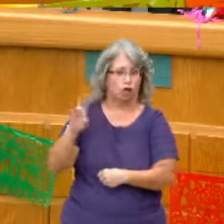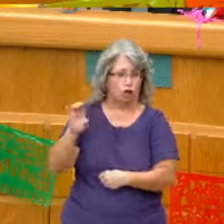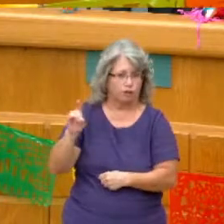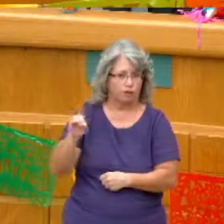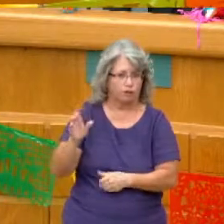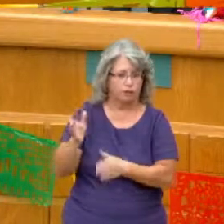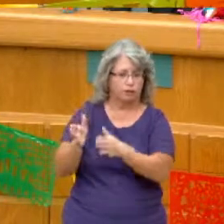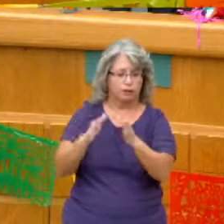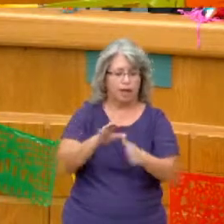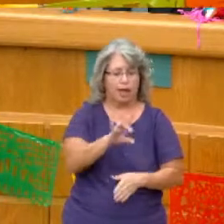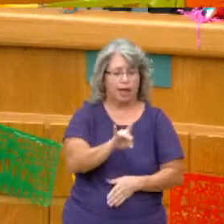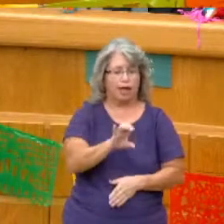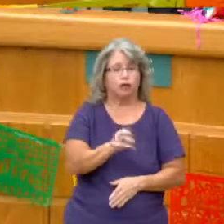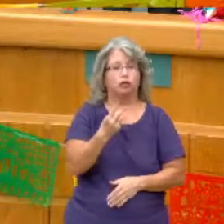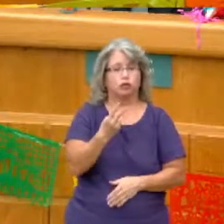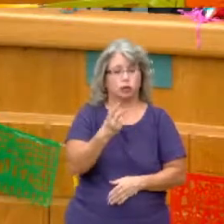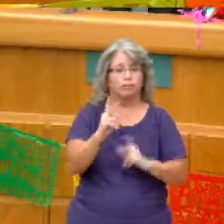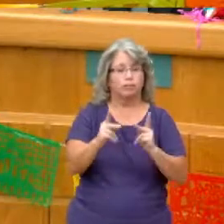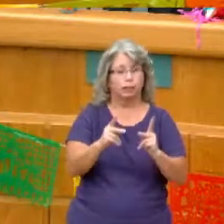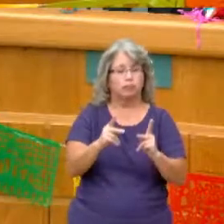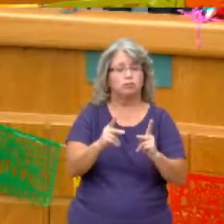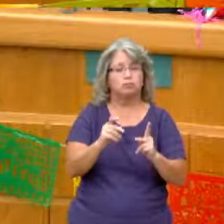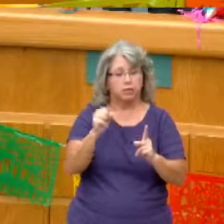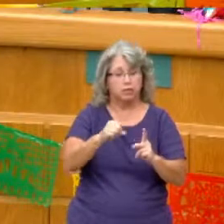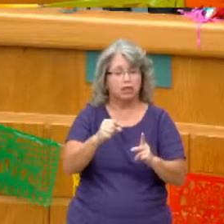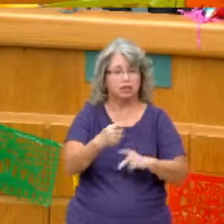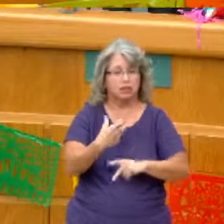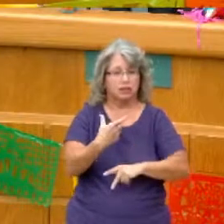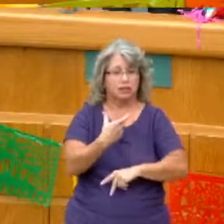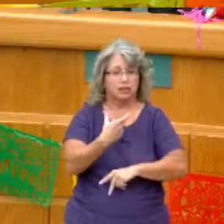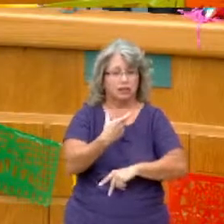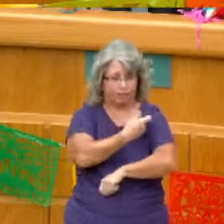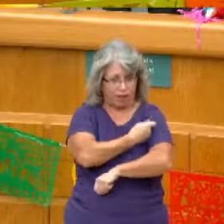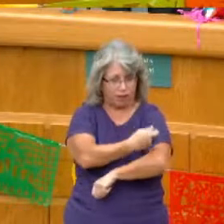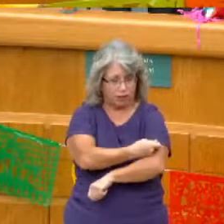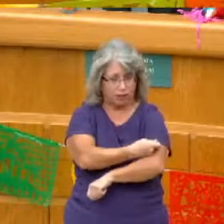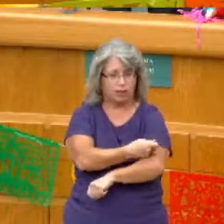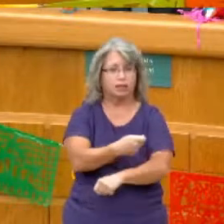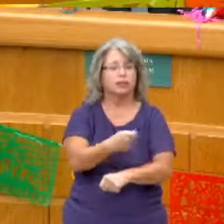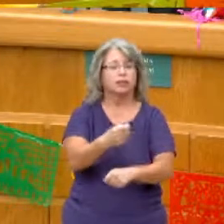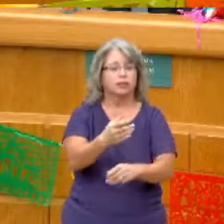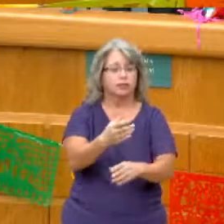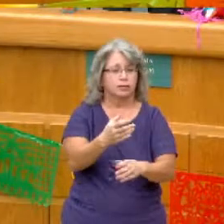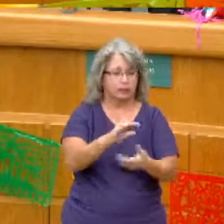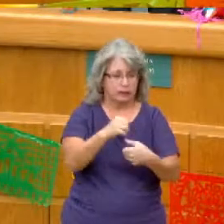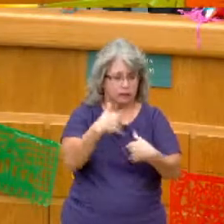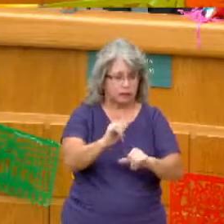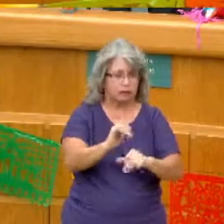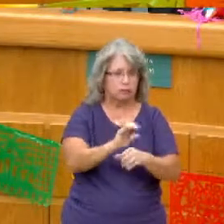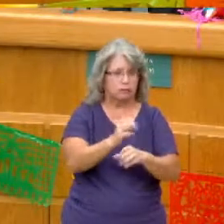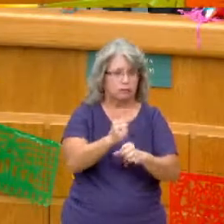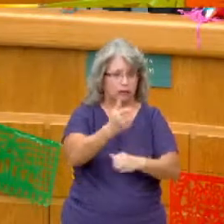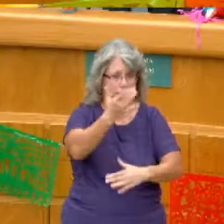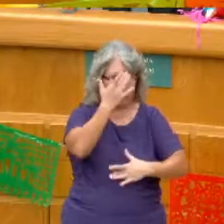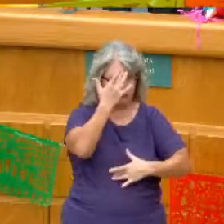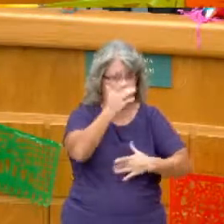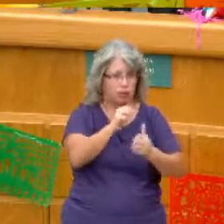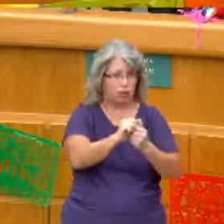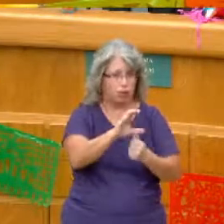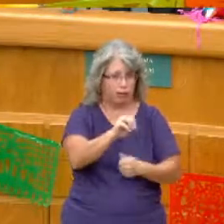fully vaccinated that got COVID. So it just shows the difference between being unvaccinated and being vaccinated,